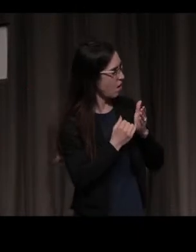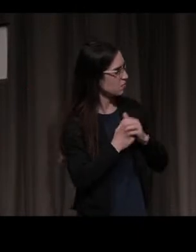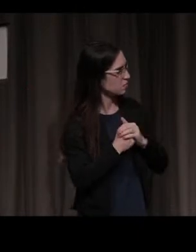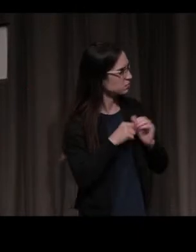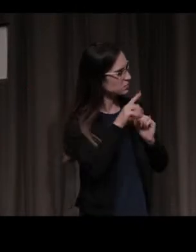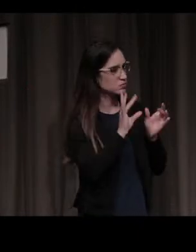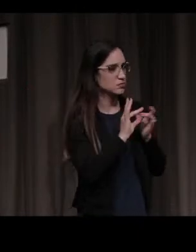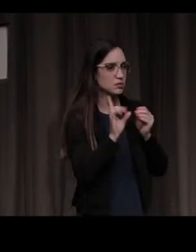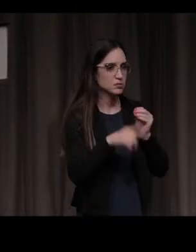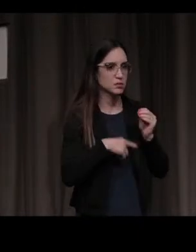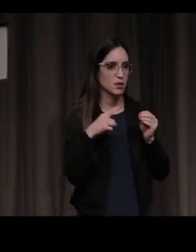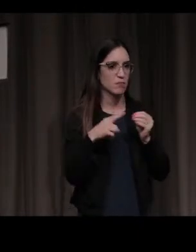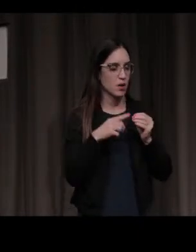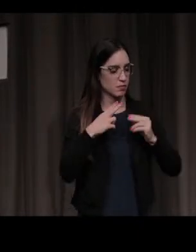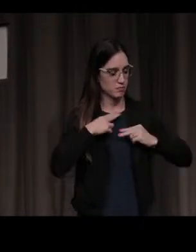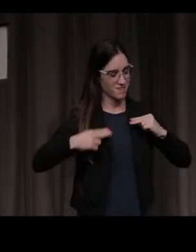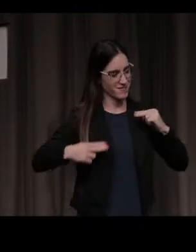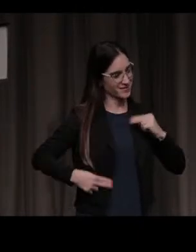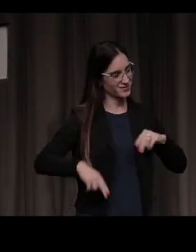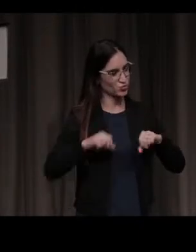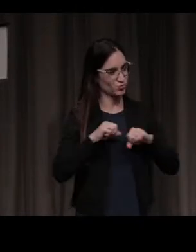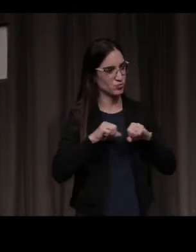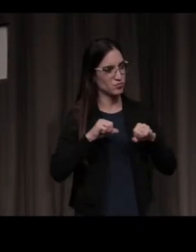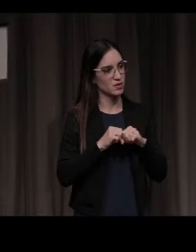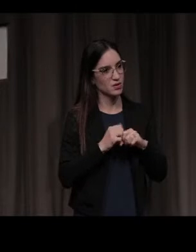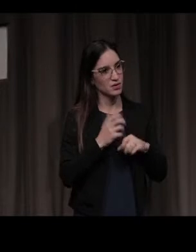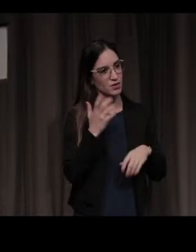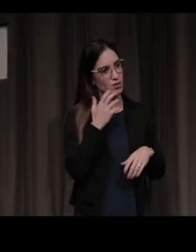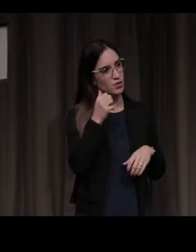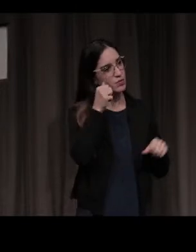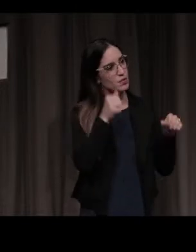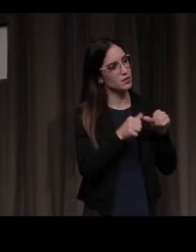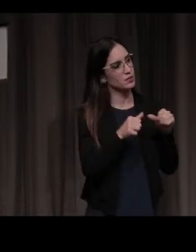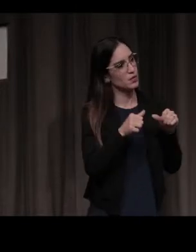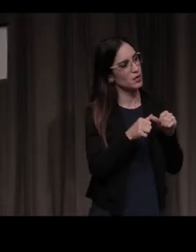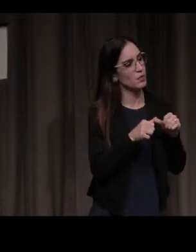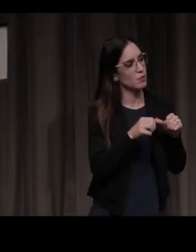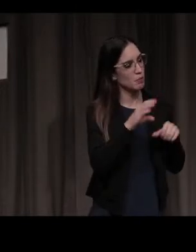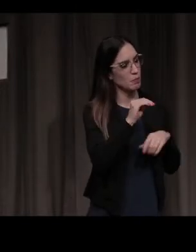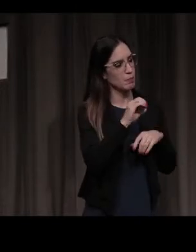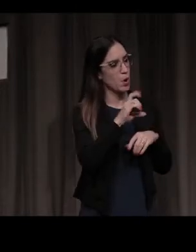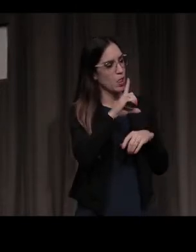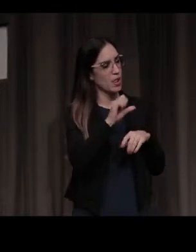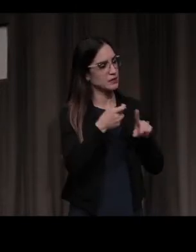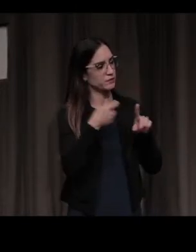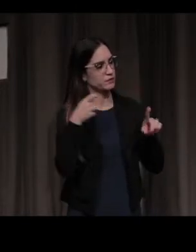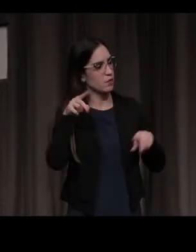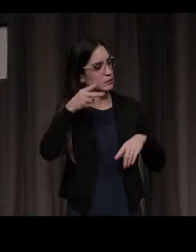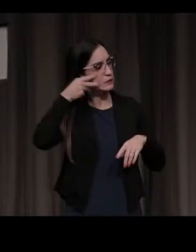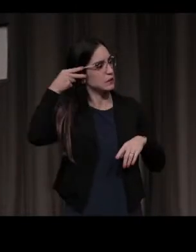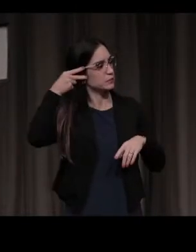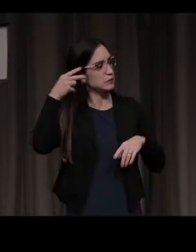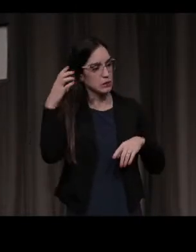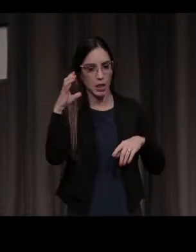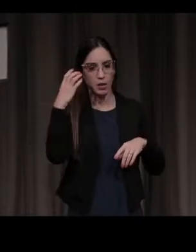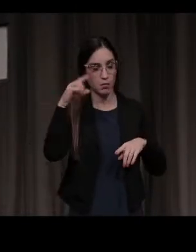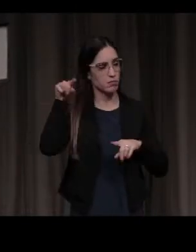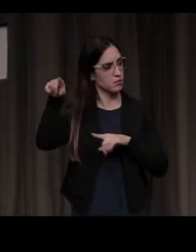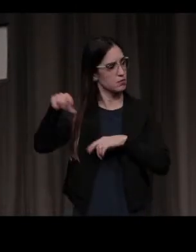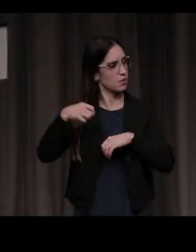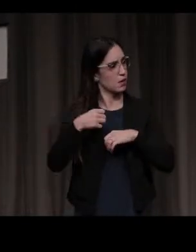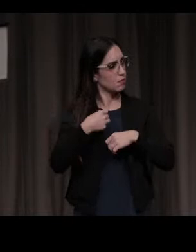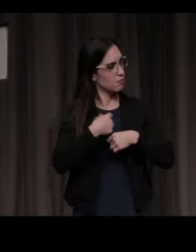share so much about patchwork reminds me of like molas in native Colombia. Like the Guna people make